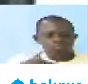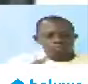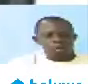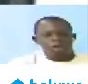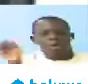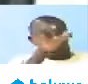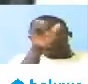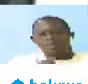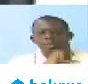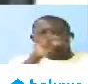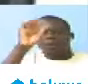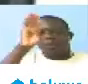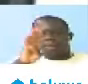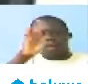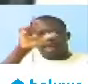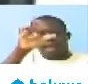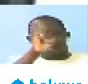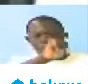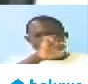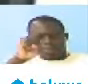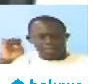Before Blaise toppled Sankara,